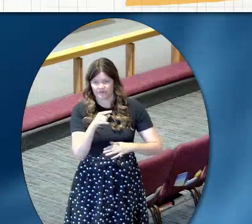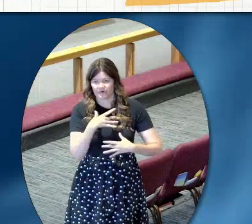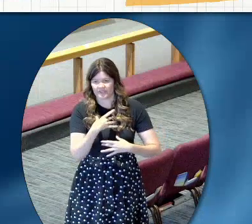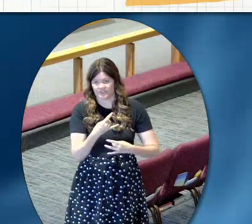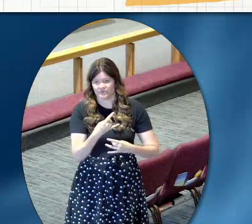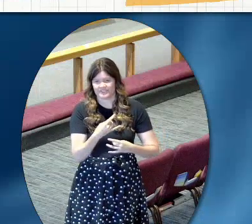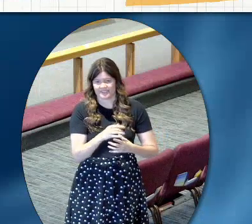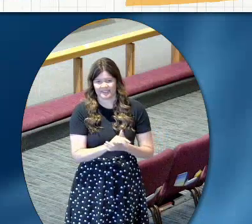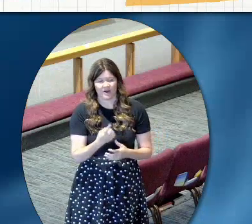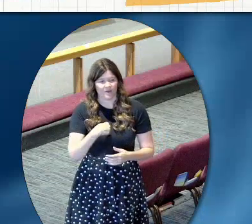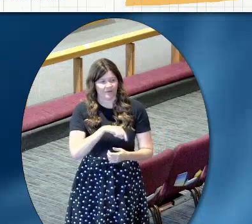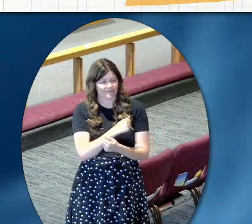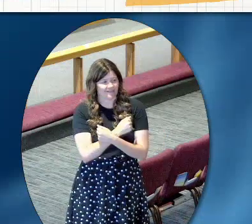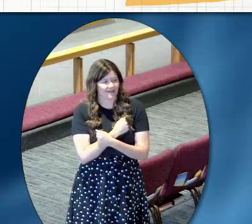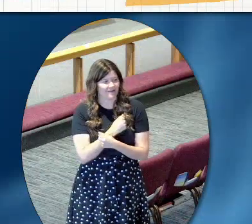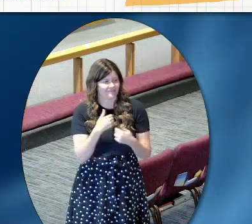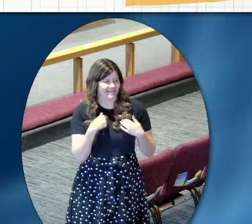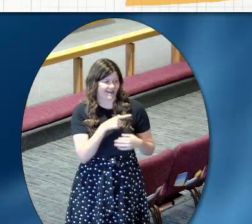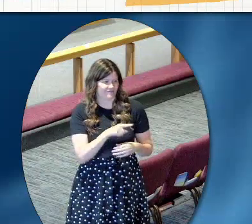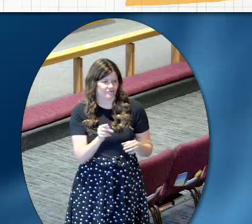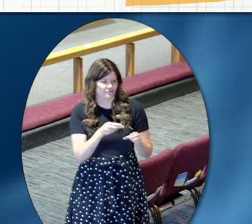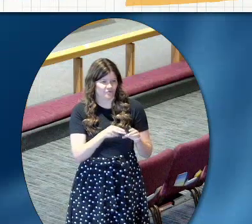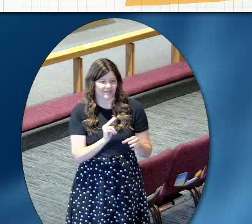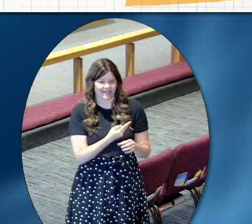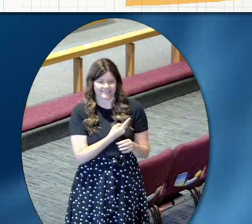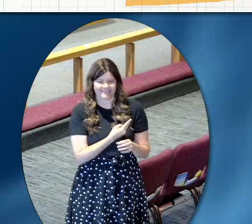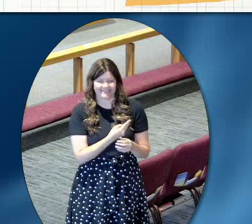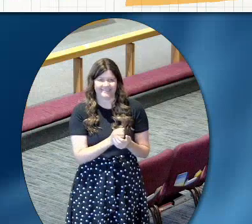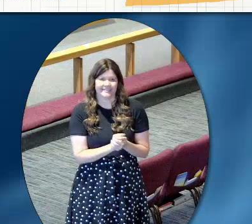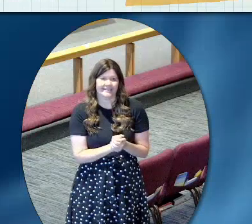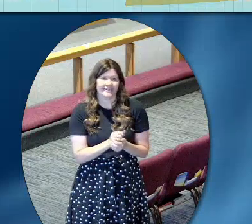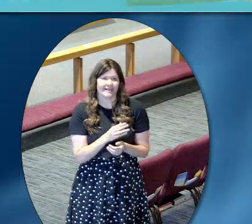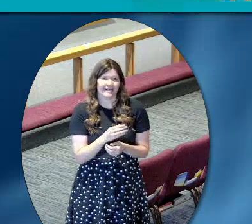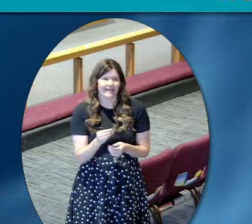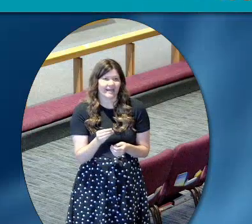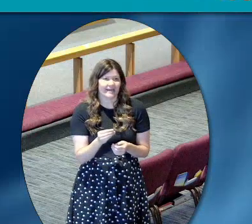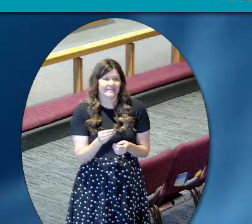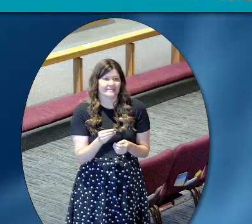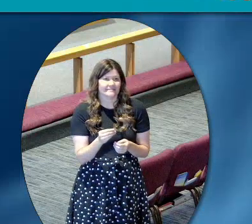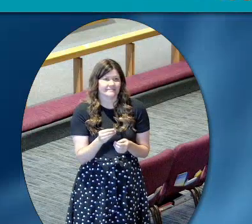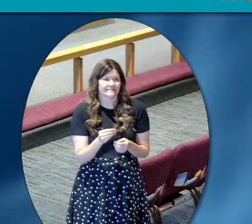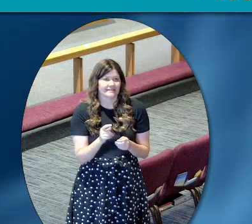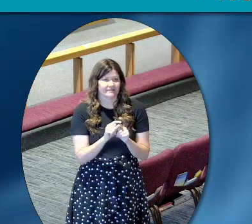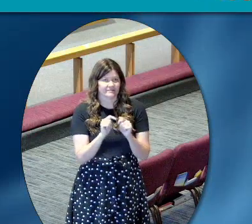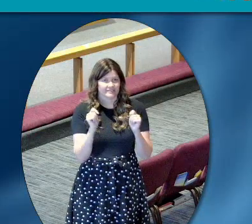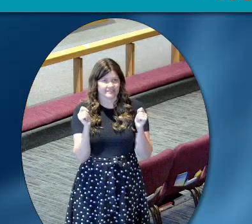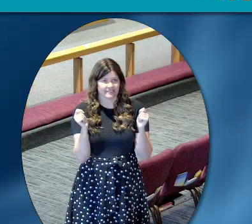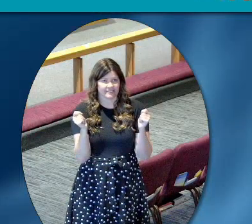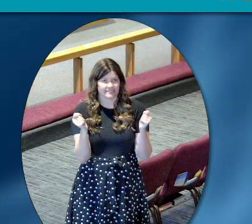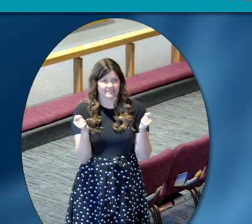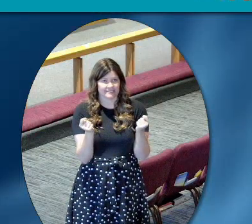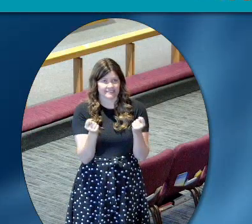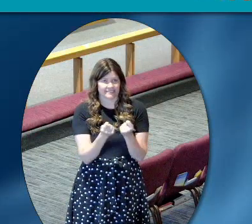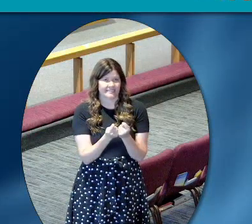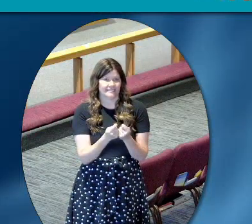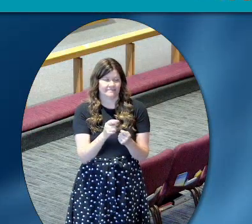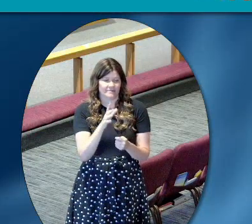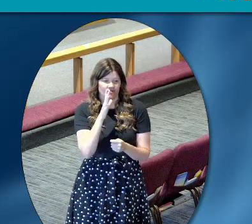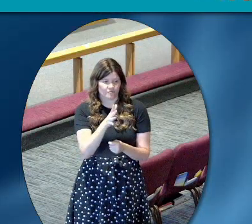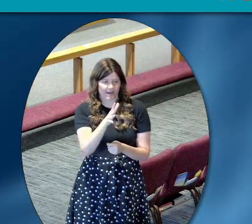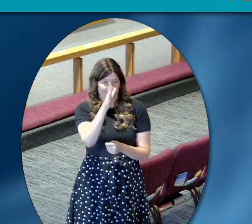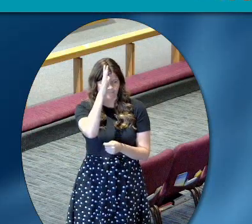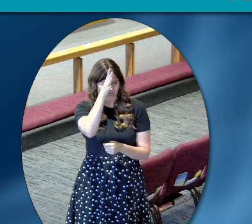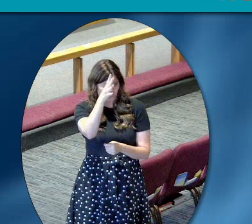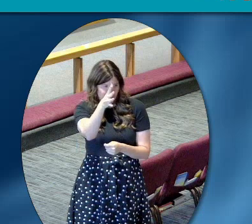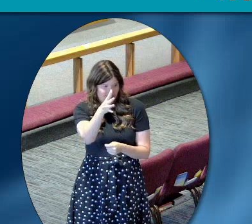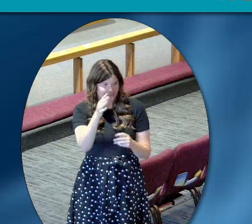that. We would love to have you join us. So there's that. And there's a team grandparent meeting next